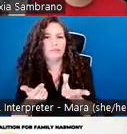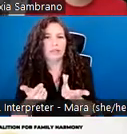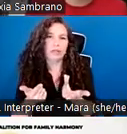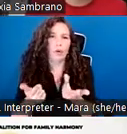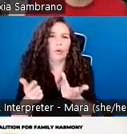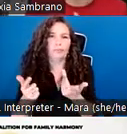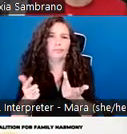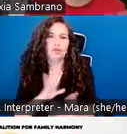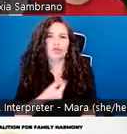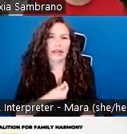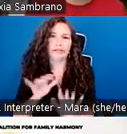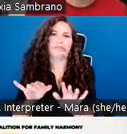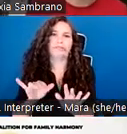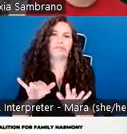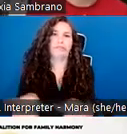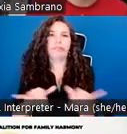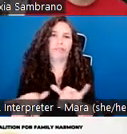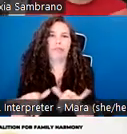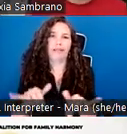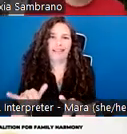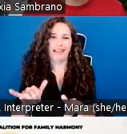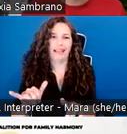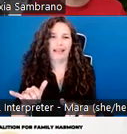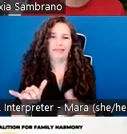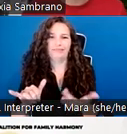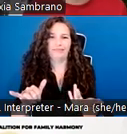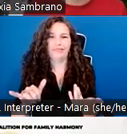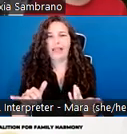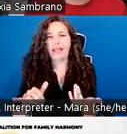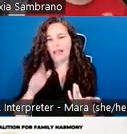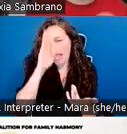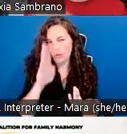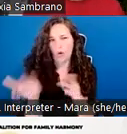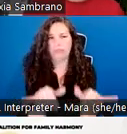is essentially the same thing, but with trans identities. So the medical gaze views trans